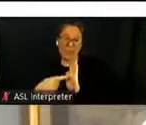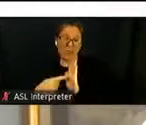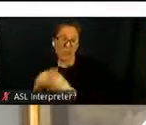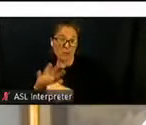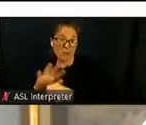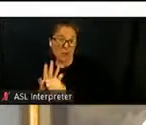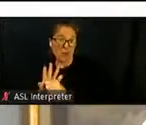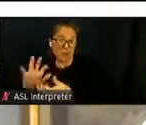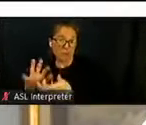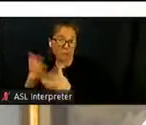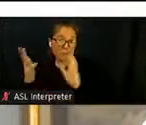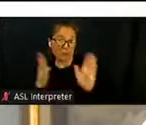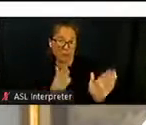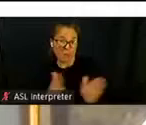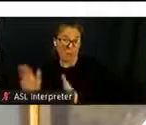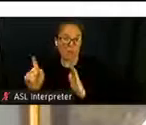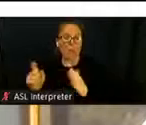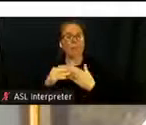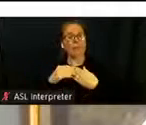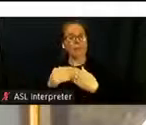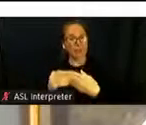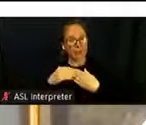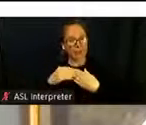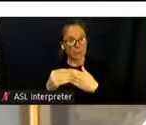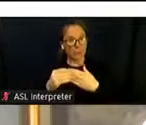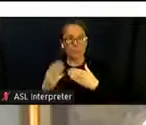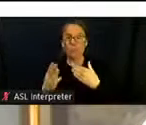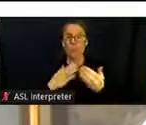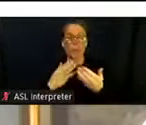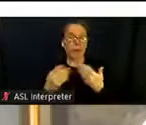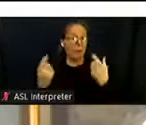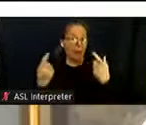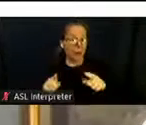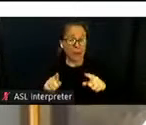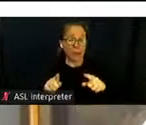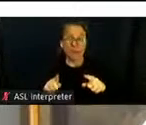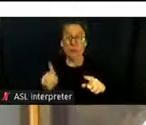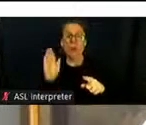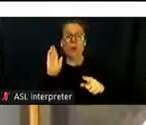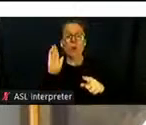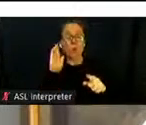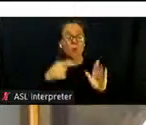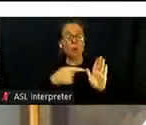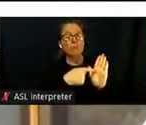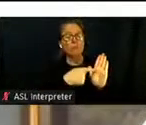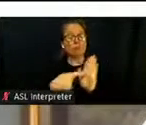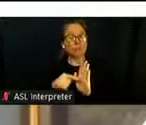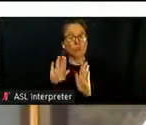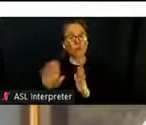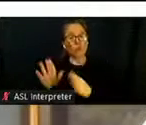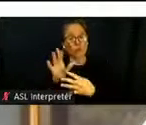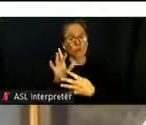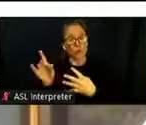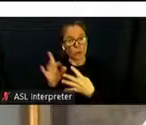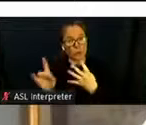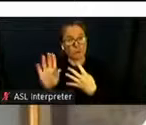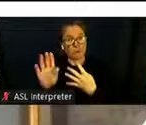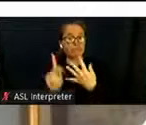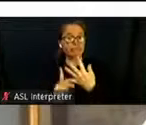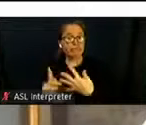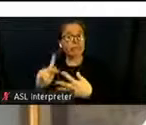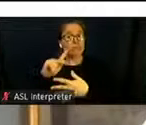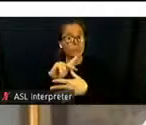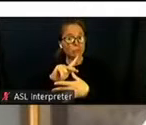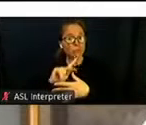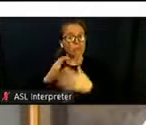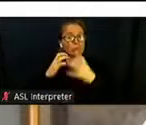no matter what else is going on, the budgets will reflect the choices that the county has to make, priorities,